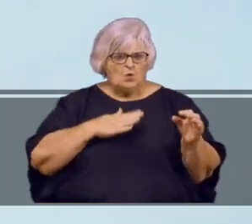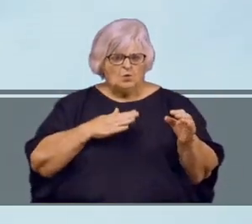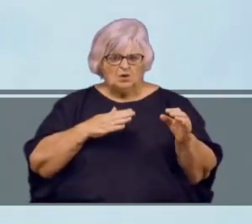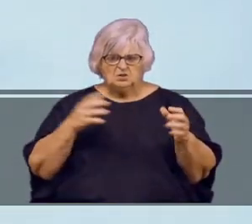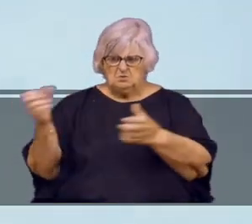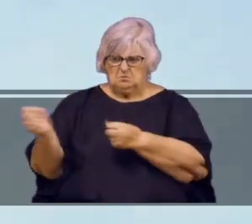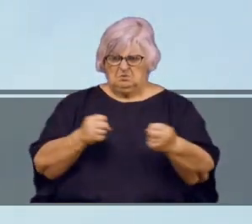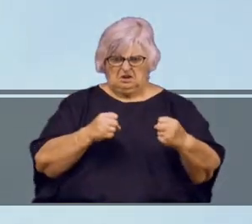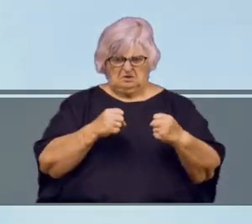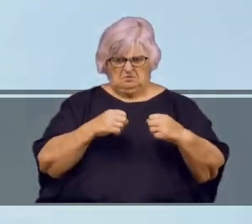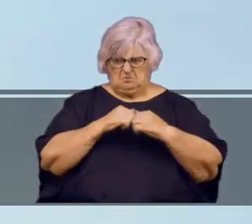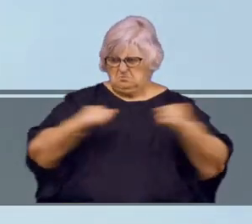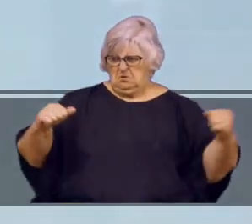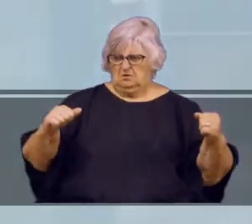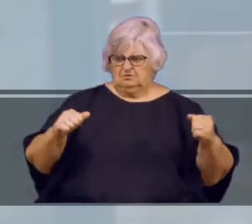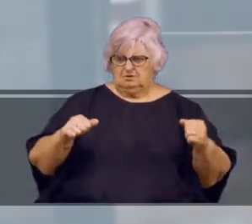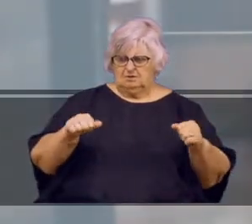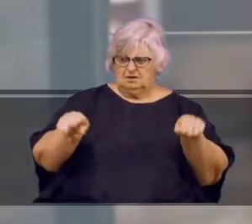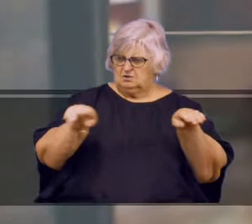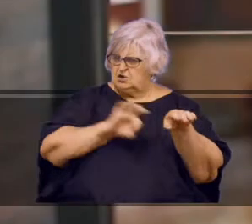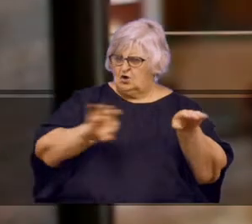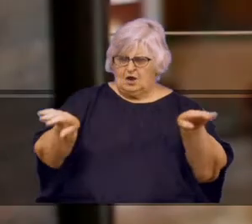to be a bringer of discord and disharmony?